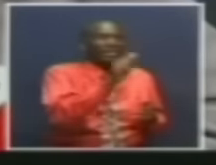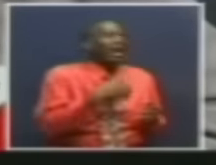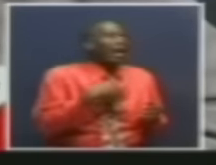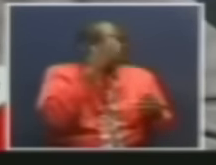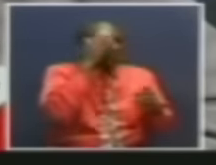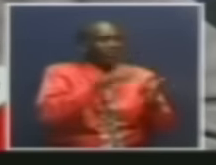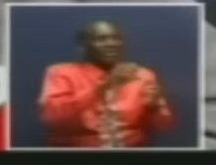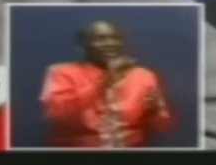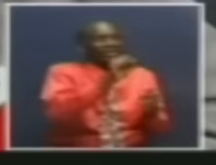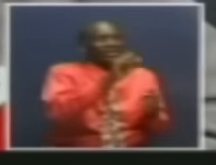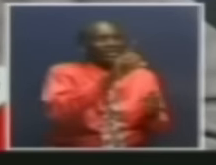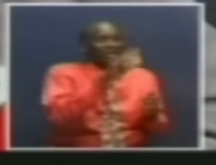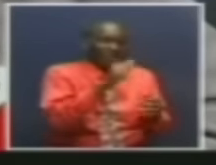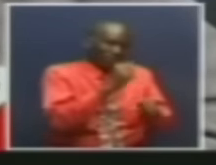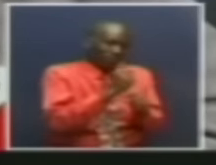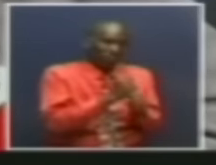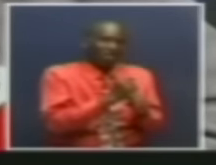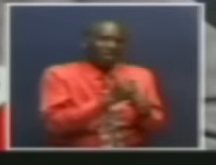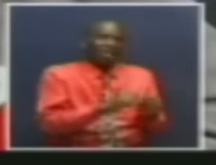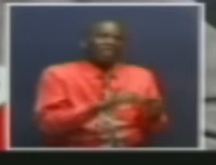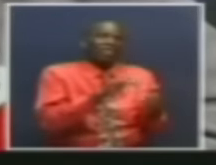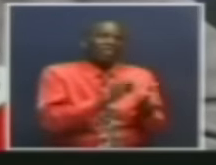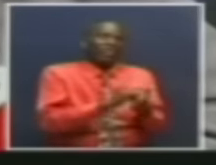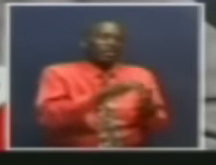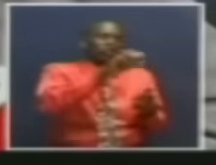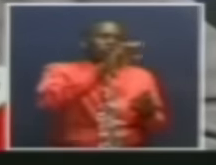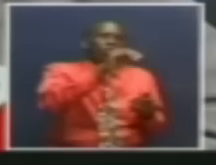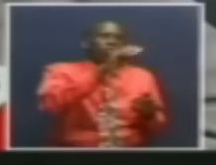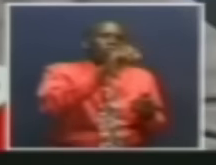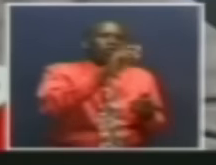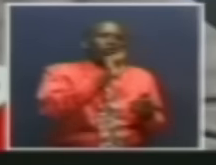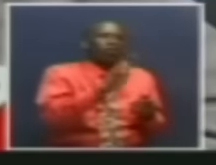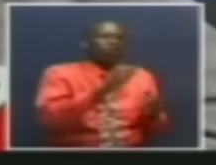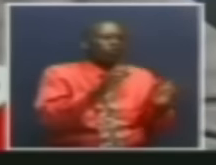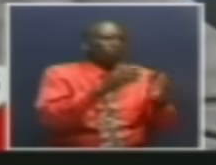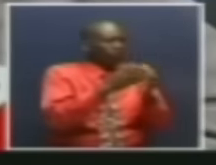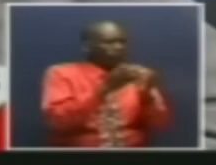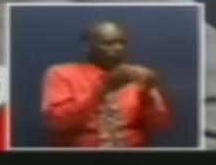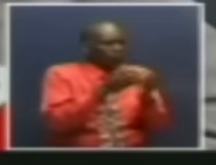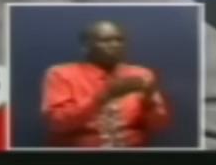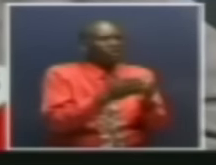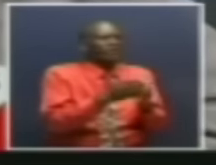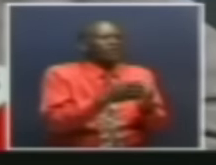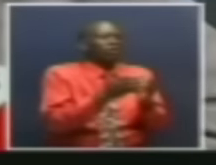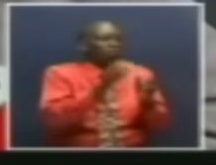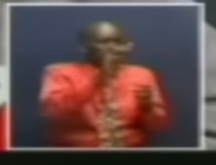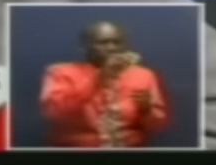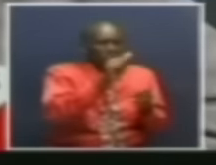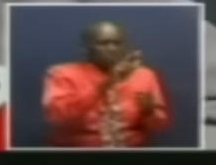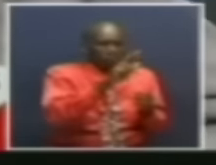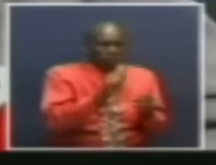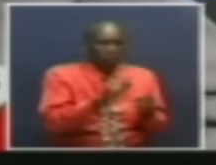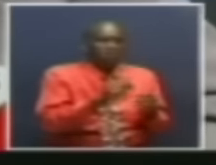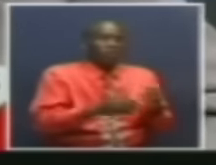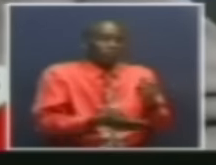for. Yes. I think that moral uprightness, which brings in that faith, will help him a